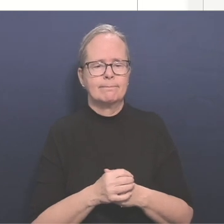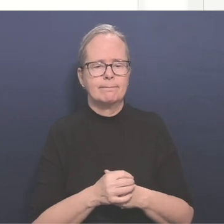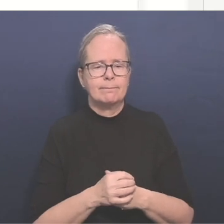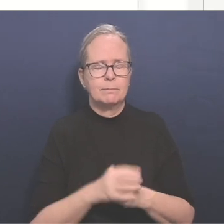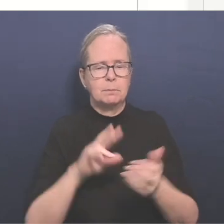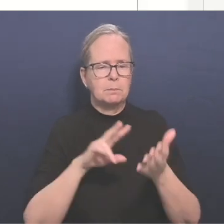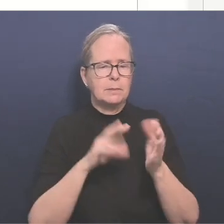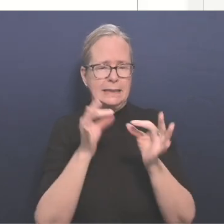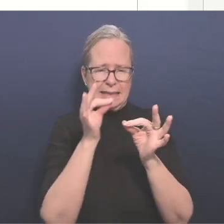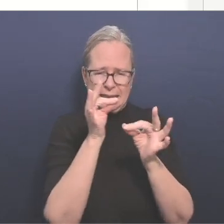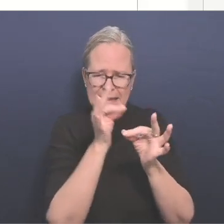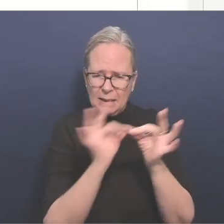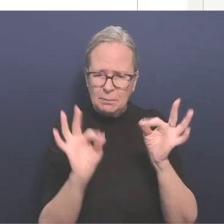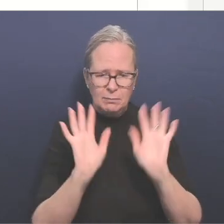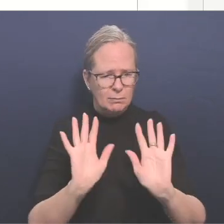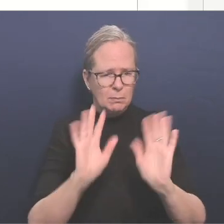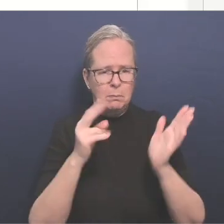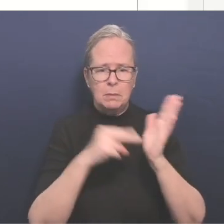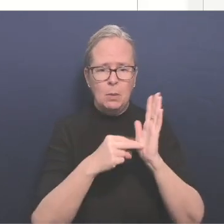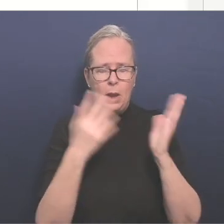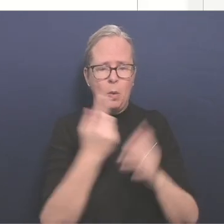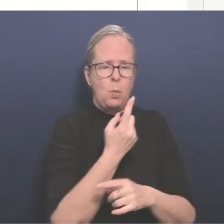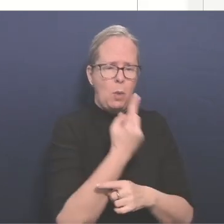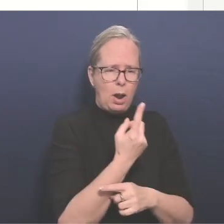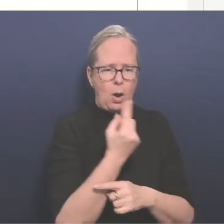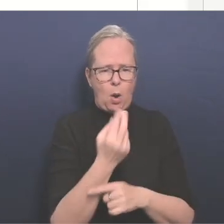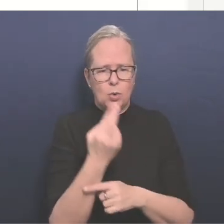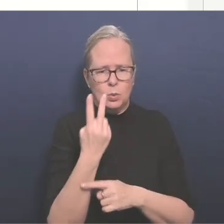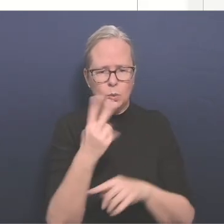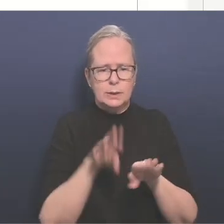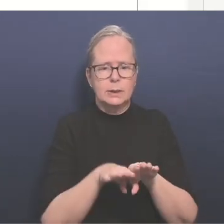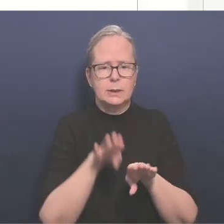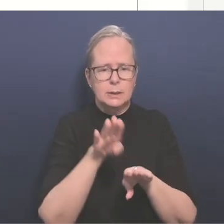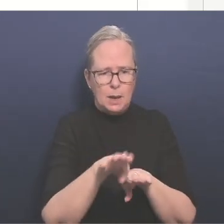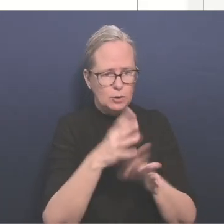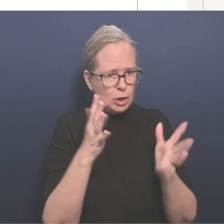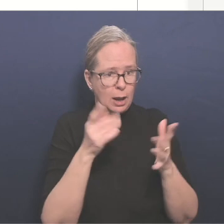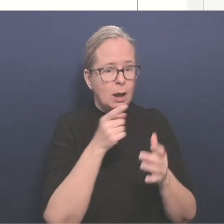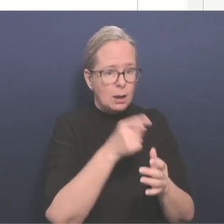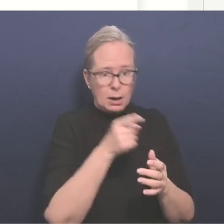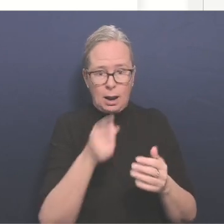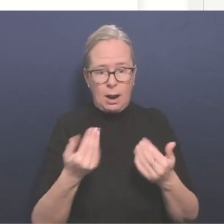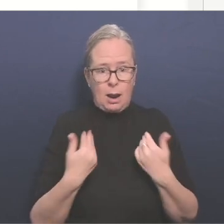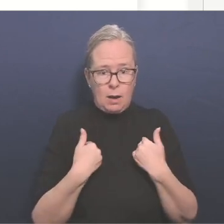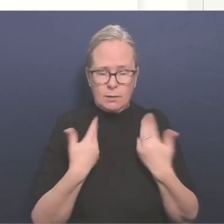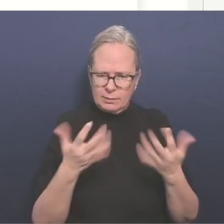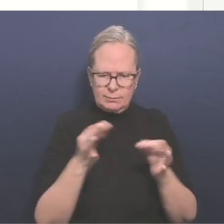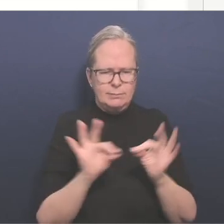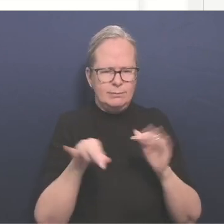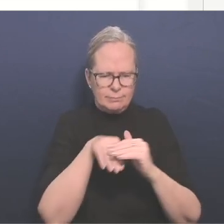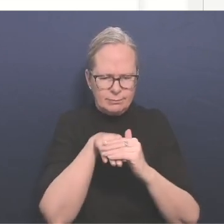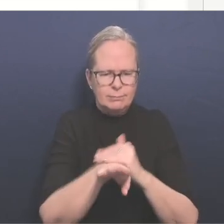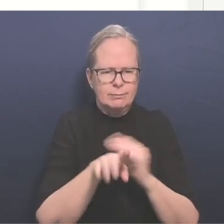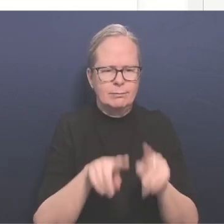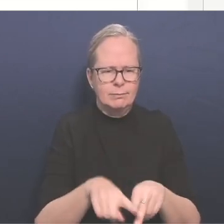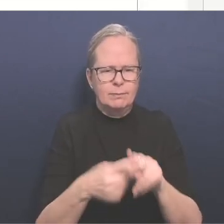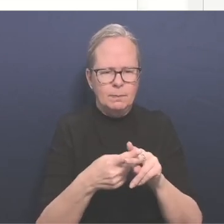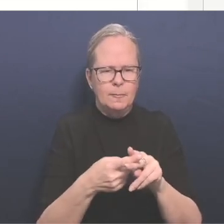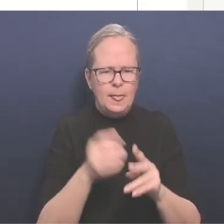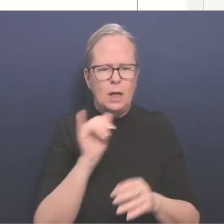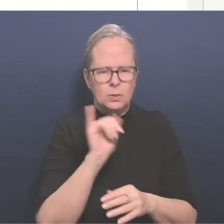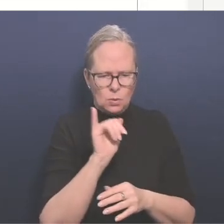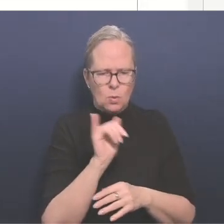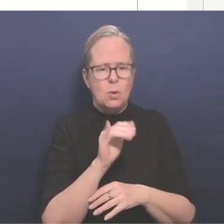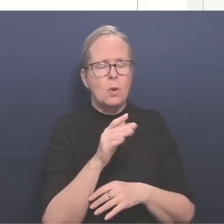disability, they might be interested in this benefit if she's not already receiving it. So she can mark this as a